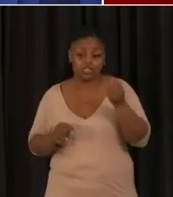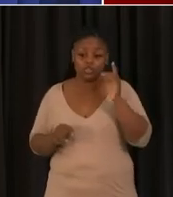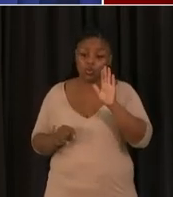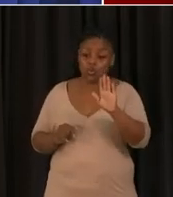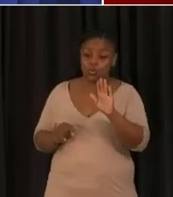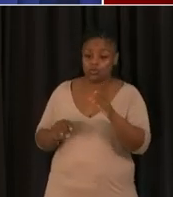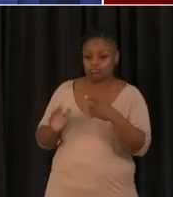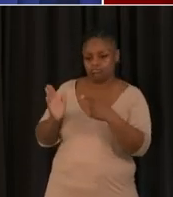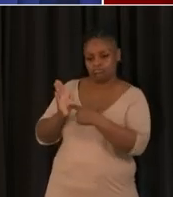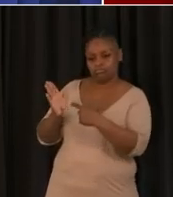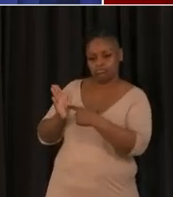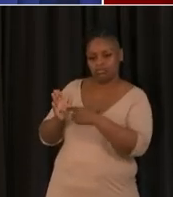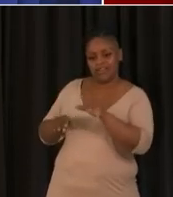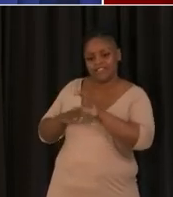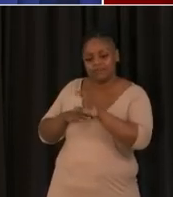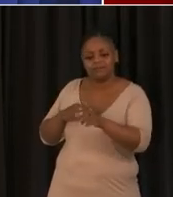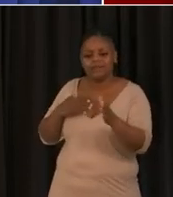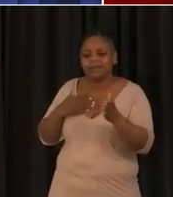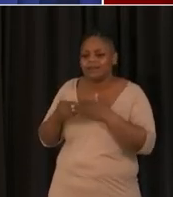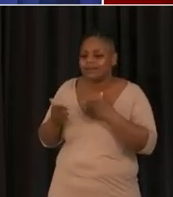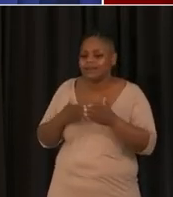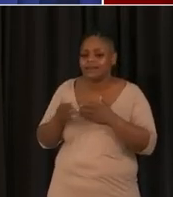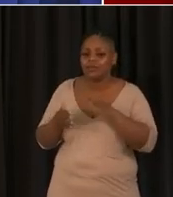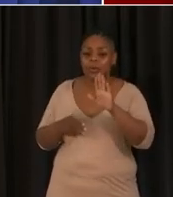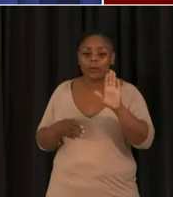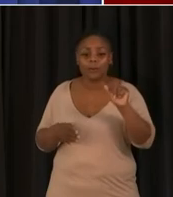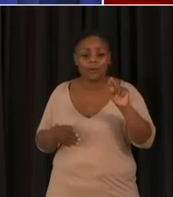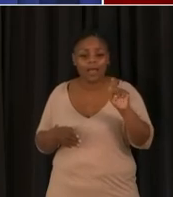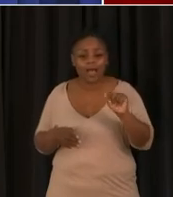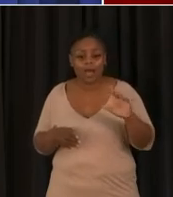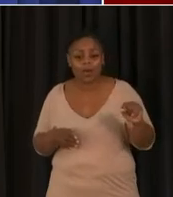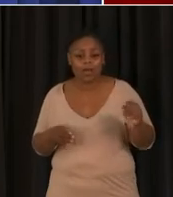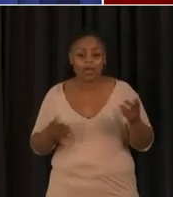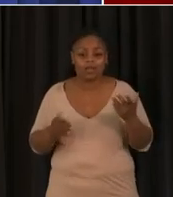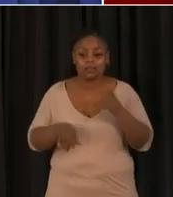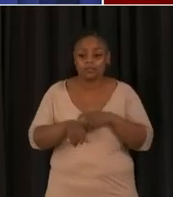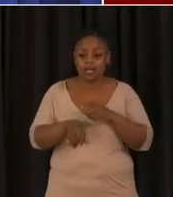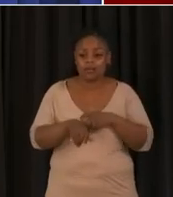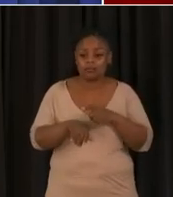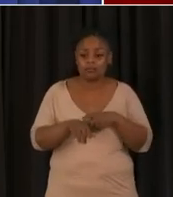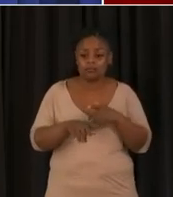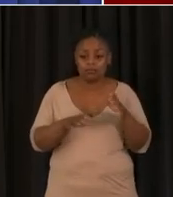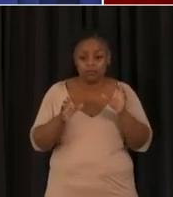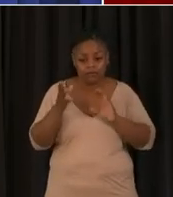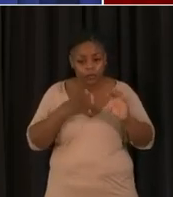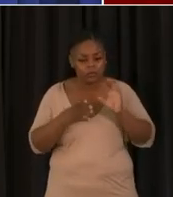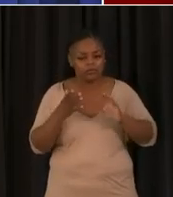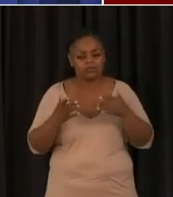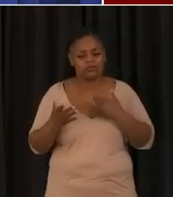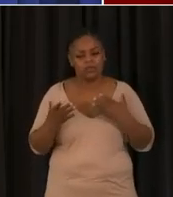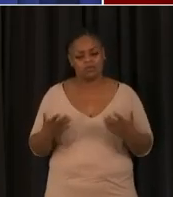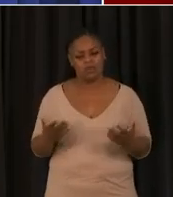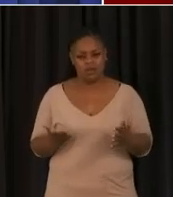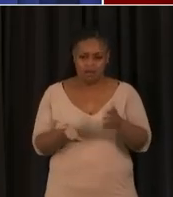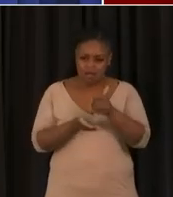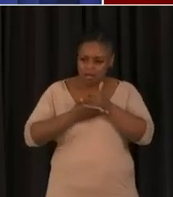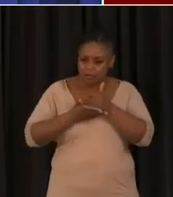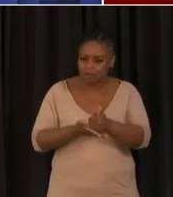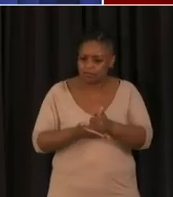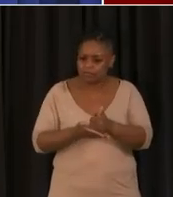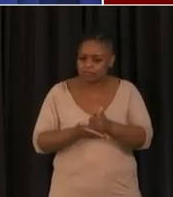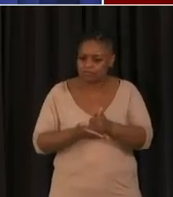board to really kind of think about it, especially at this time as we hopefully are about to come out of the pandemic and into